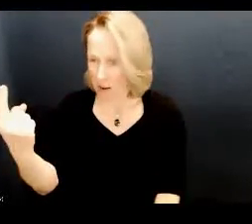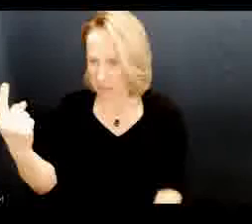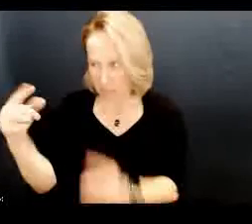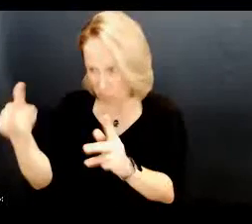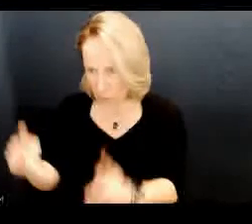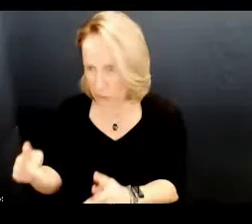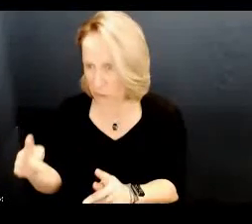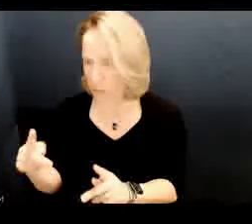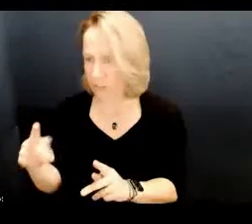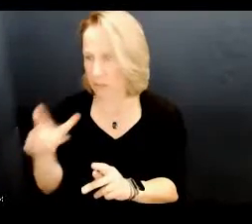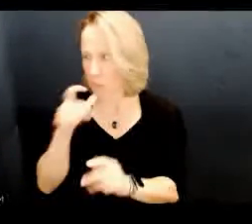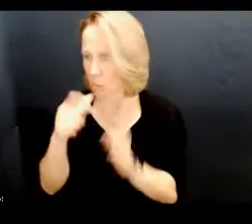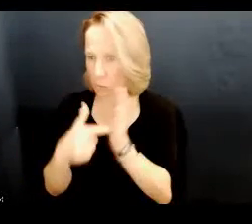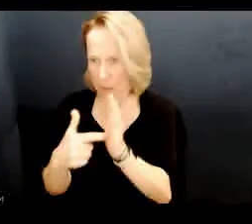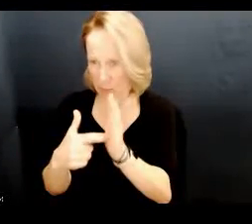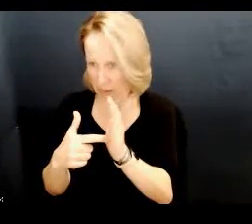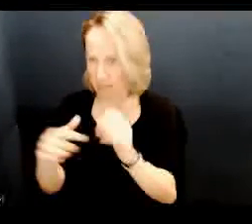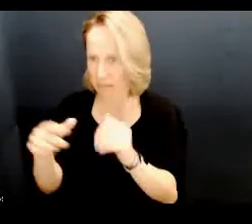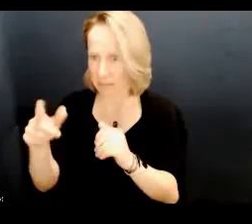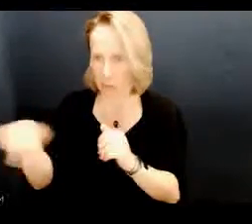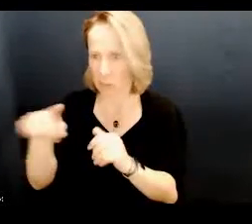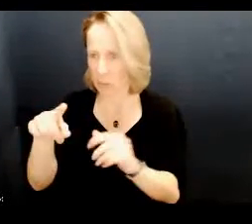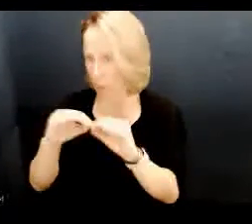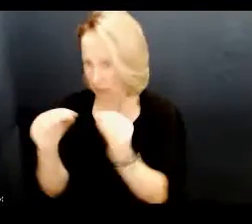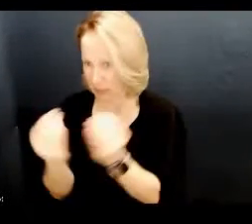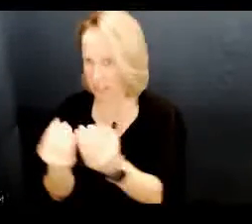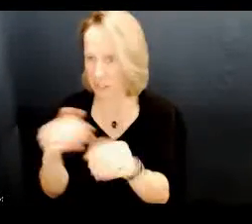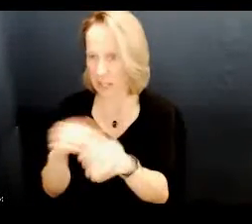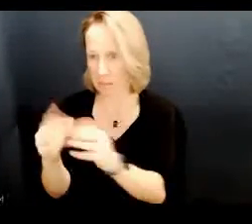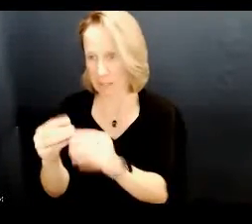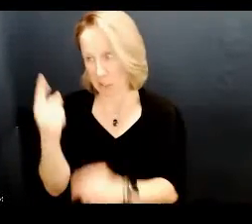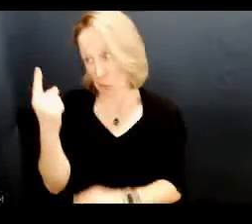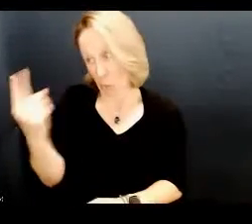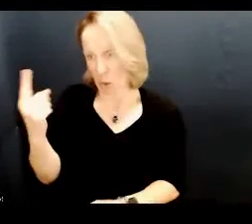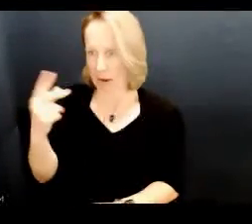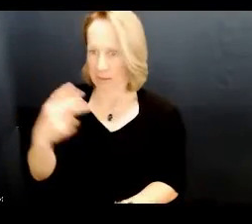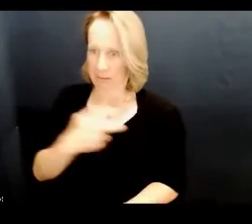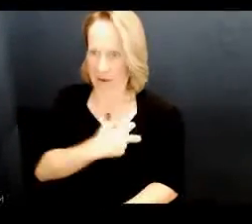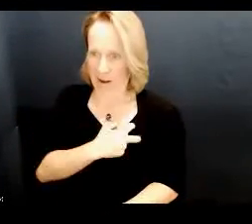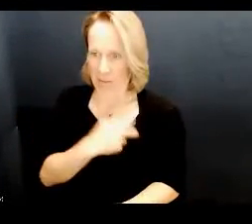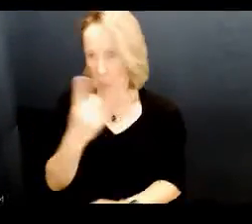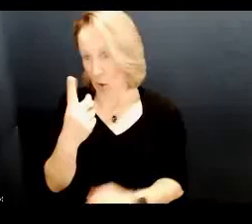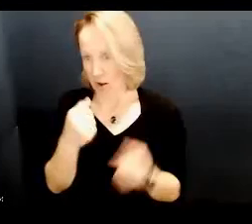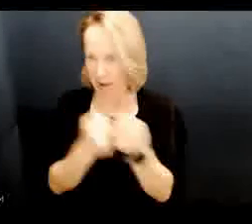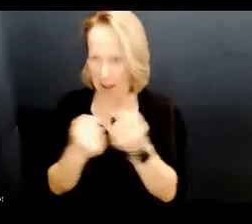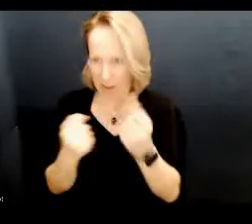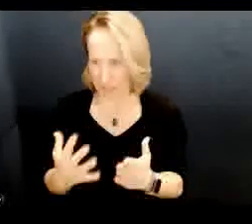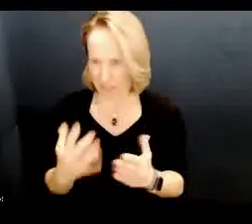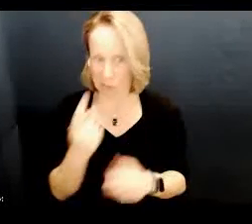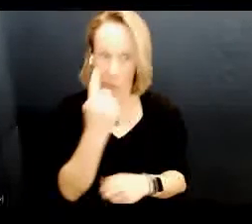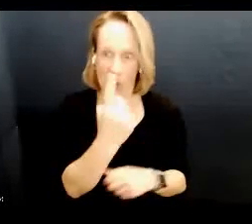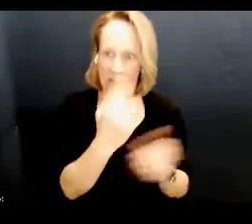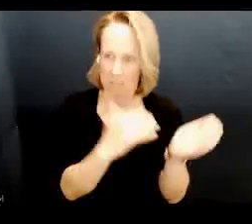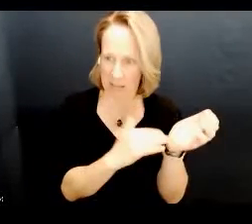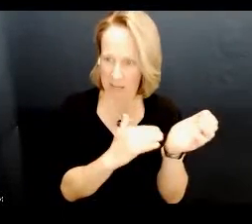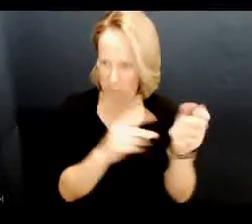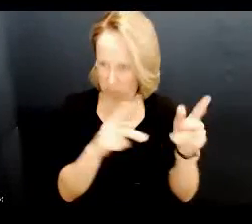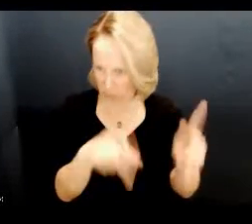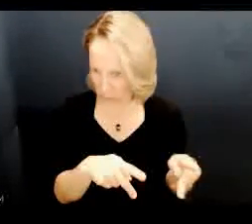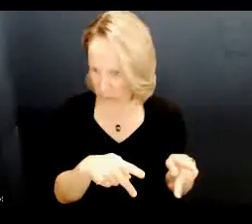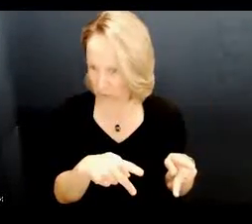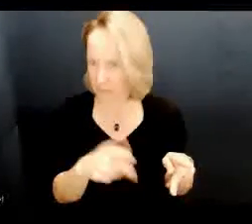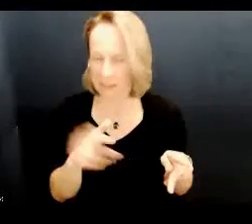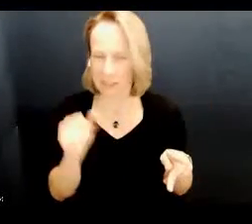those organizations at each meeting. So like one law enforcement officer, one advocate, and one healthcare provider. So it probably is not going to